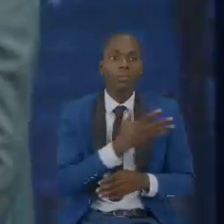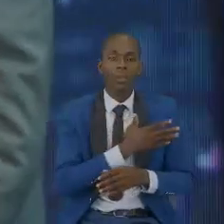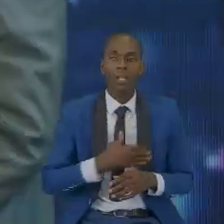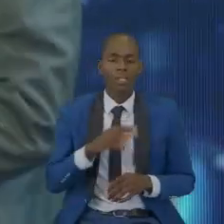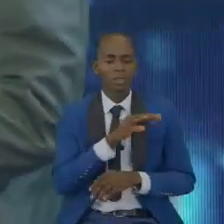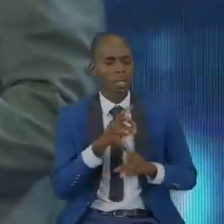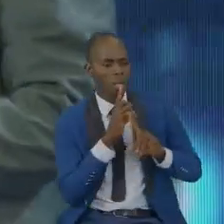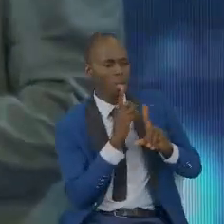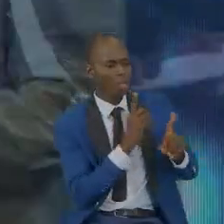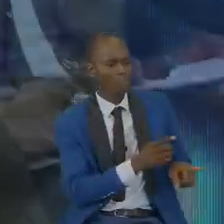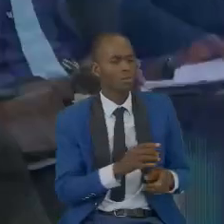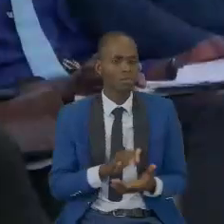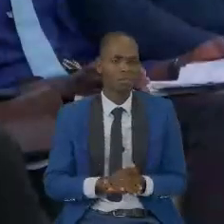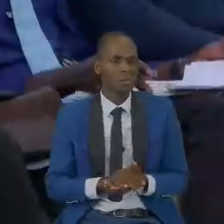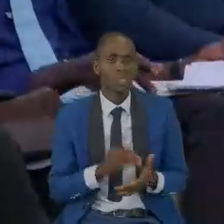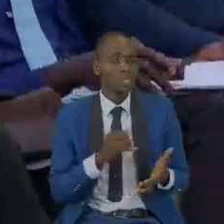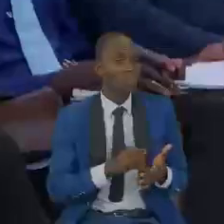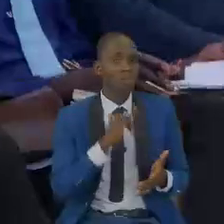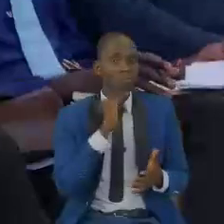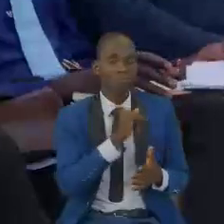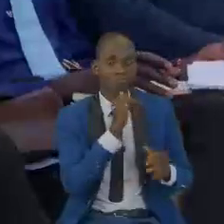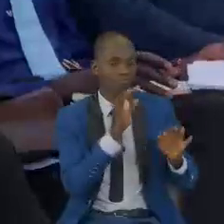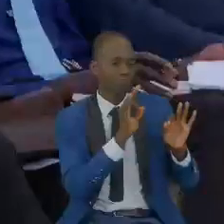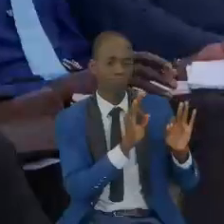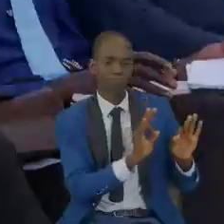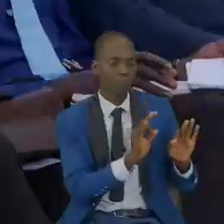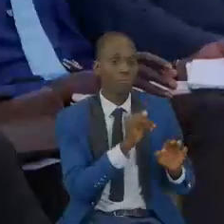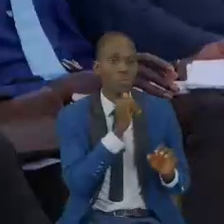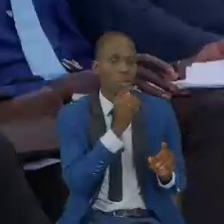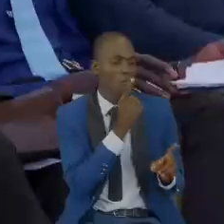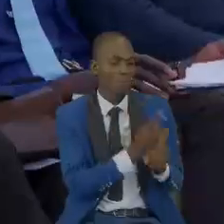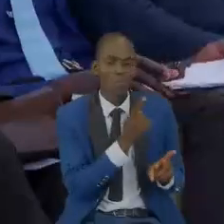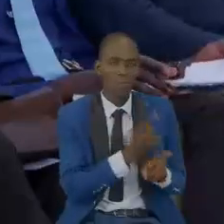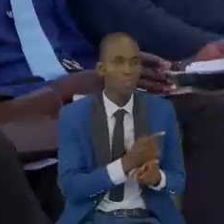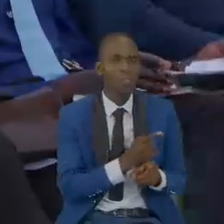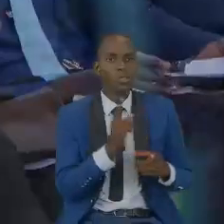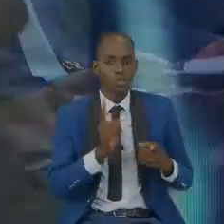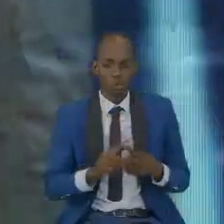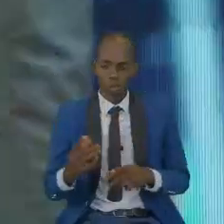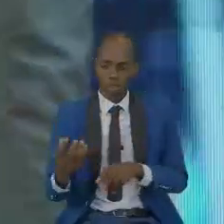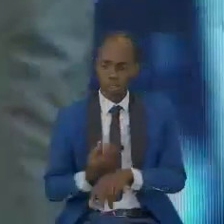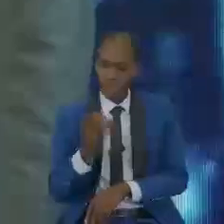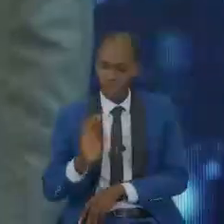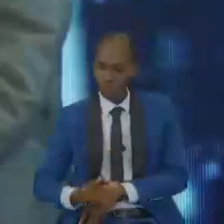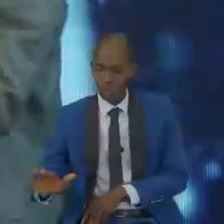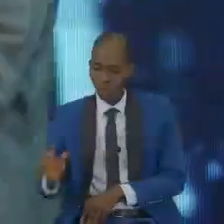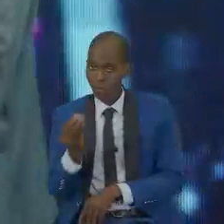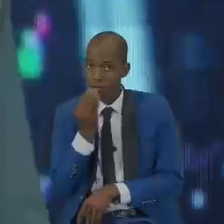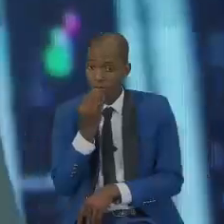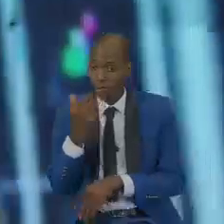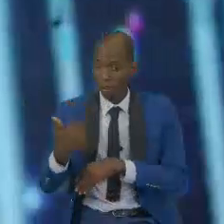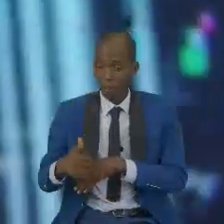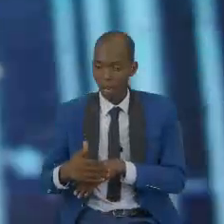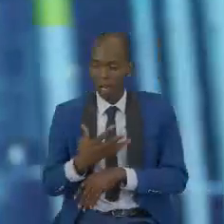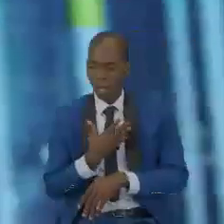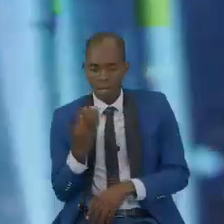and said, it is not suitable, not right, not meet to take the children's bread and